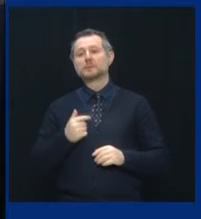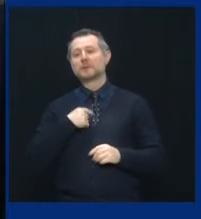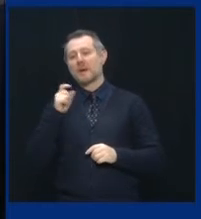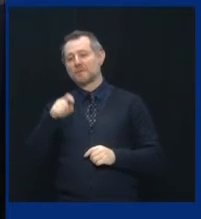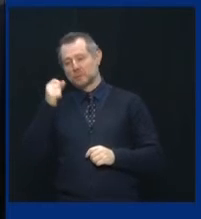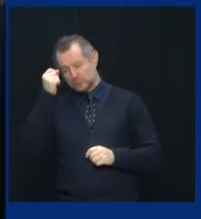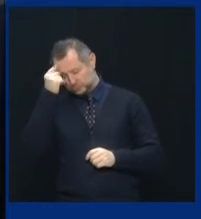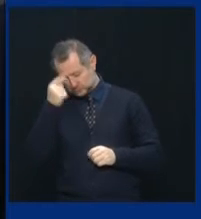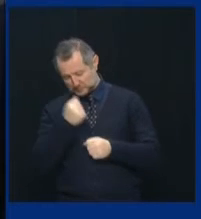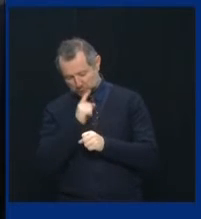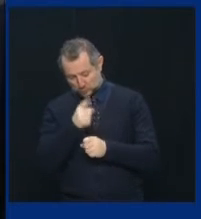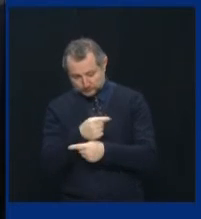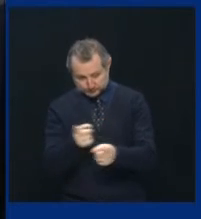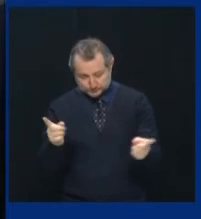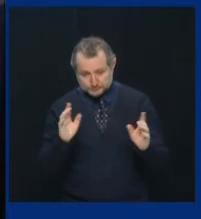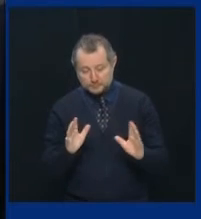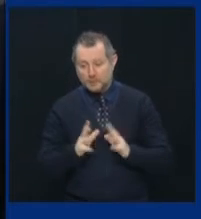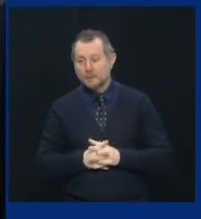all understand it.